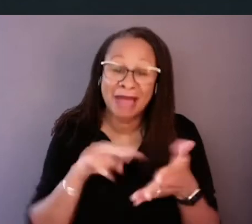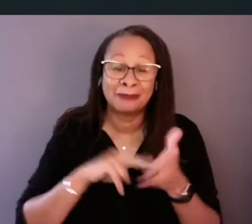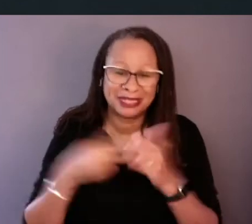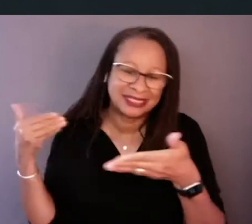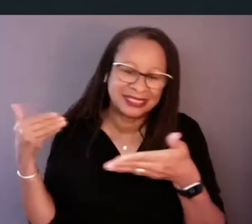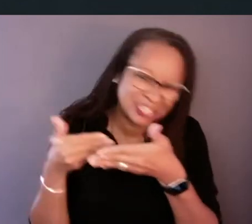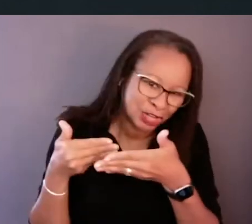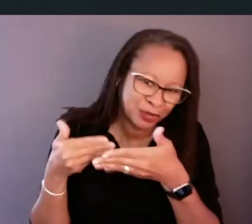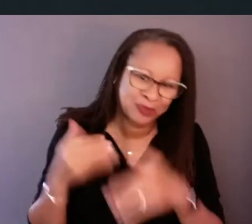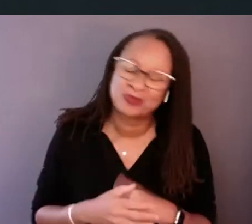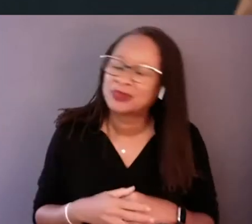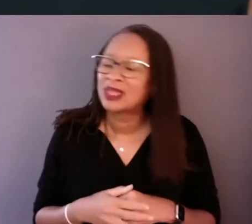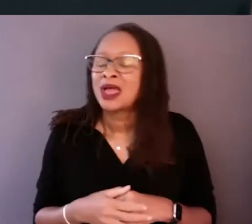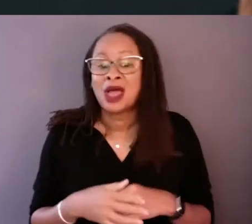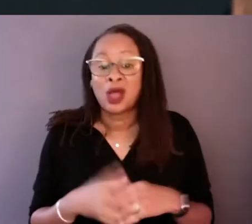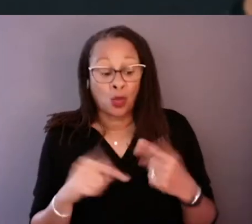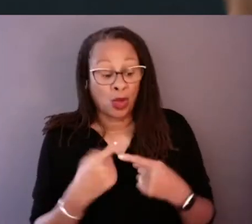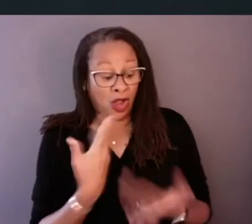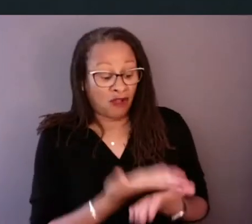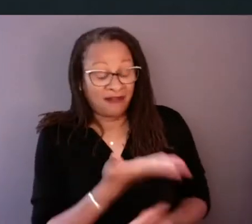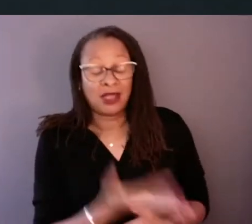Since I got there, I started working with them a lot,